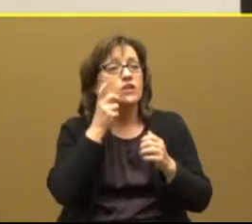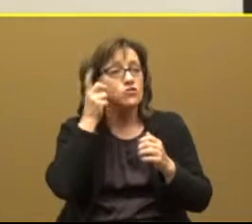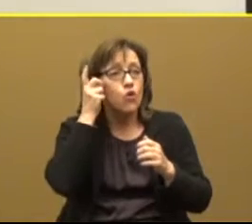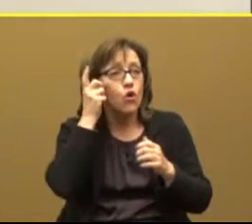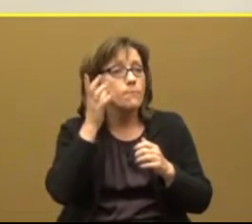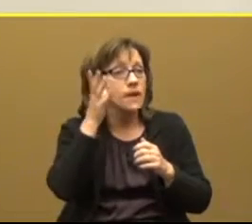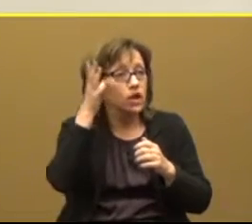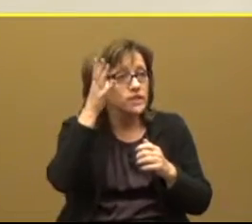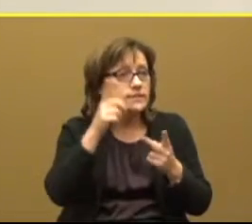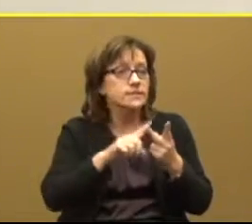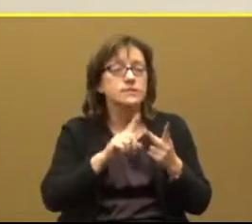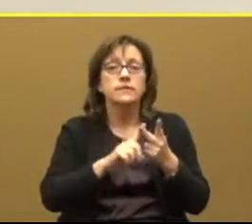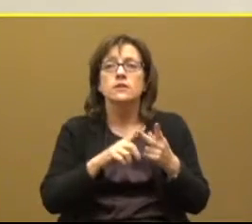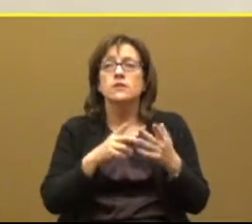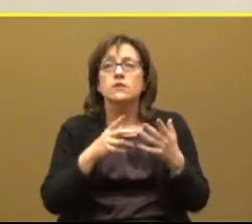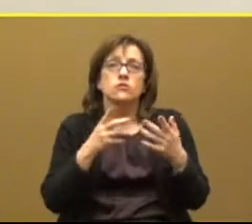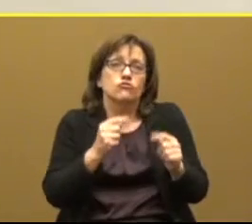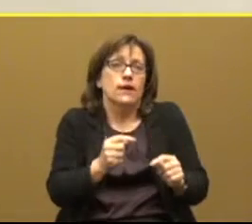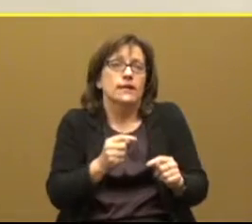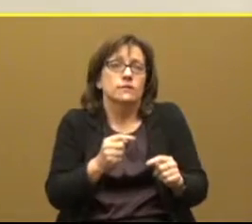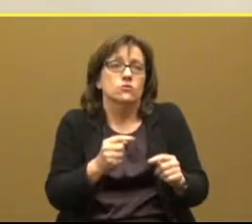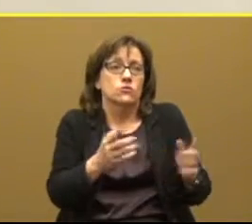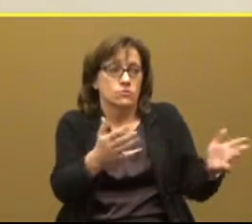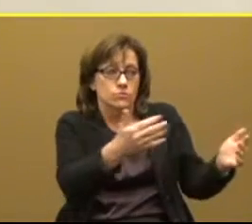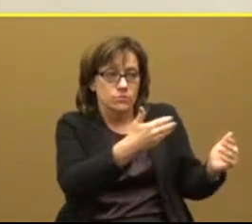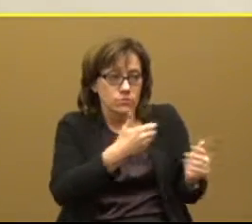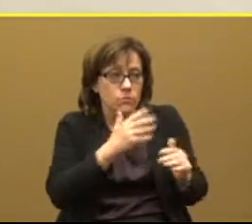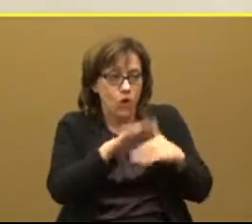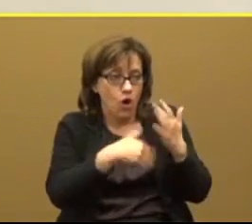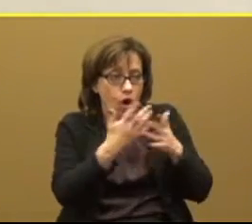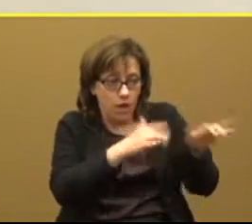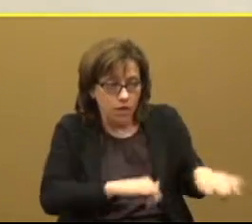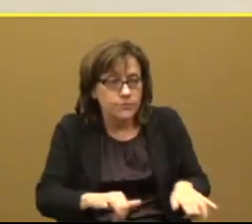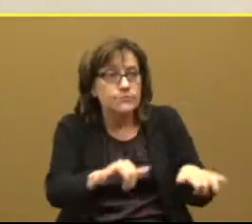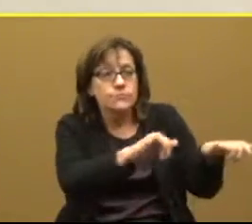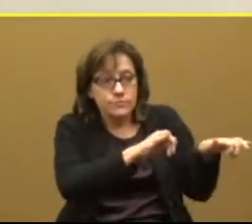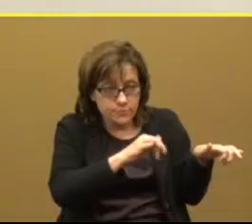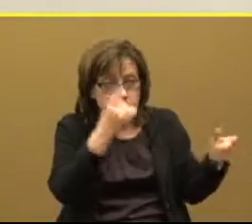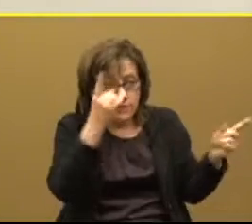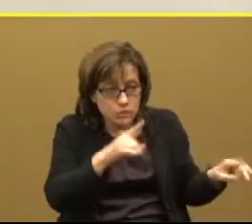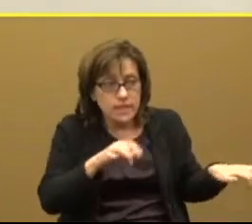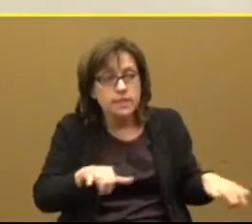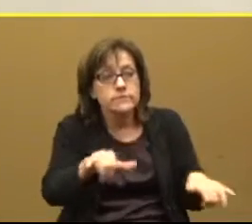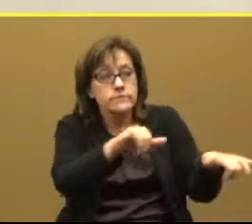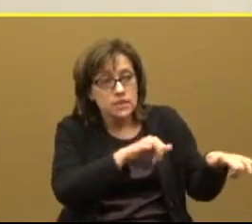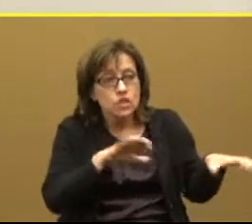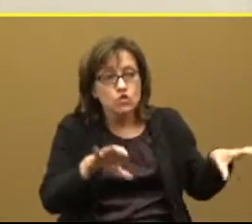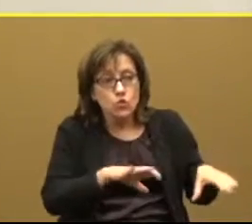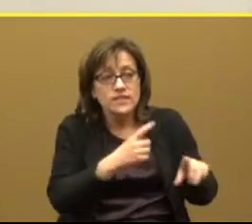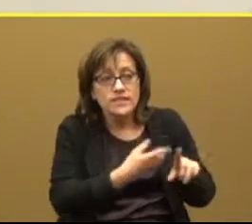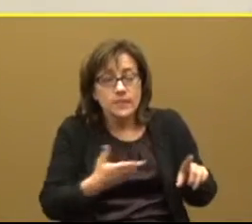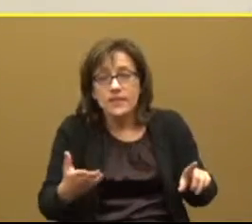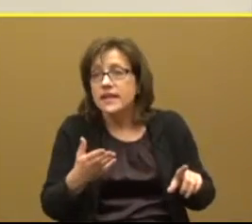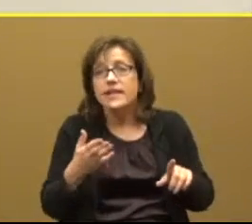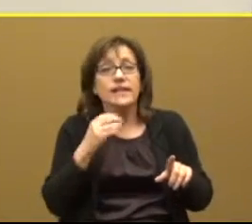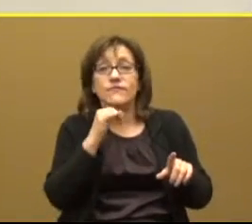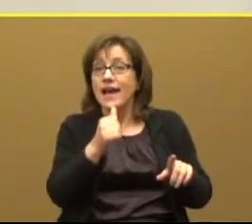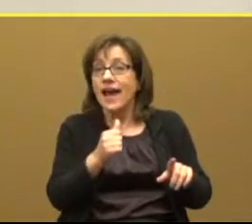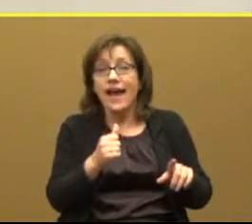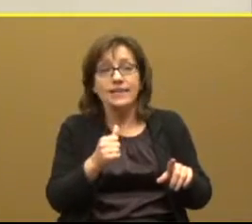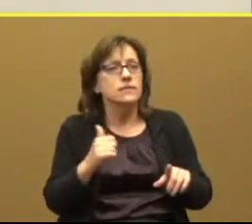parents, continue to try and get everyone on the same page. We know what's going to happen if it's not there,